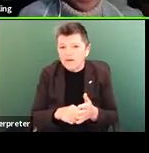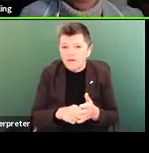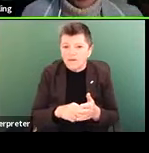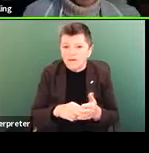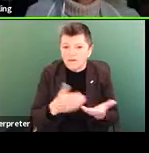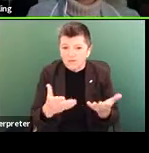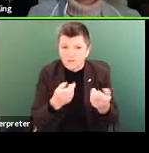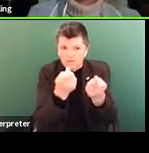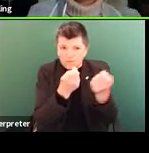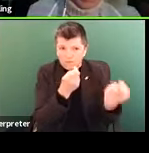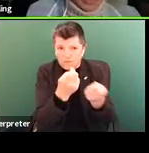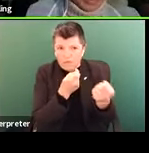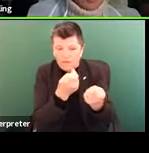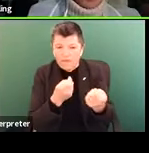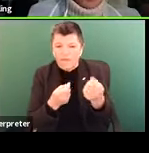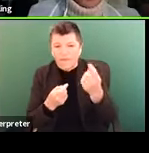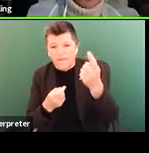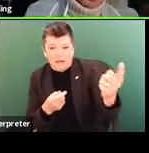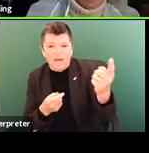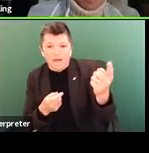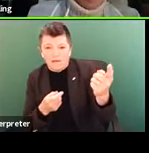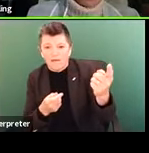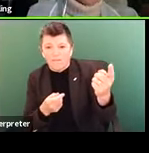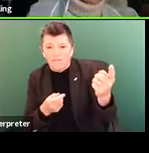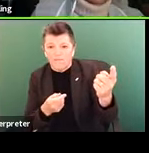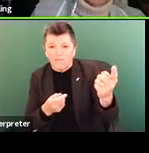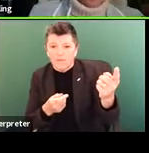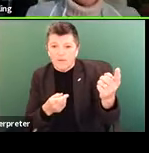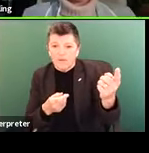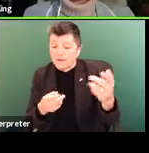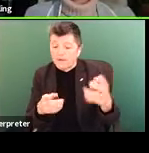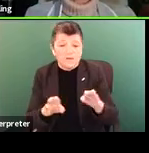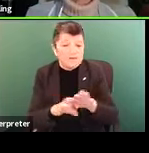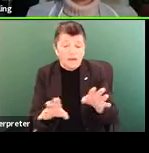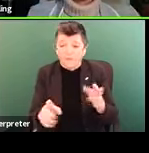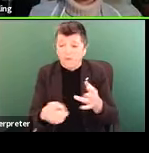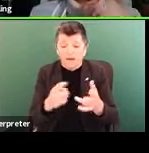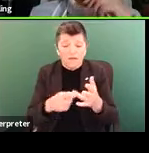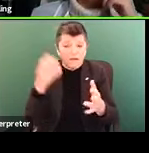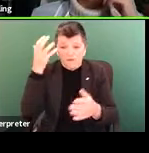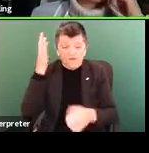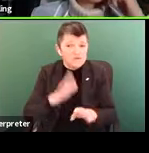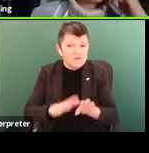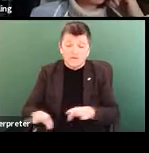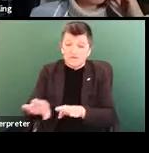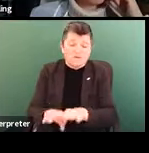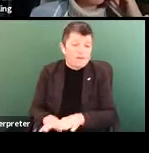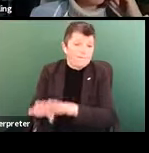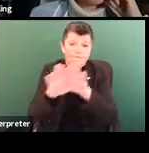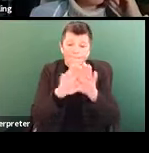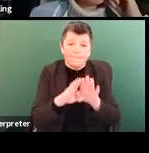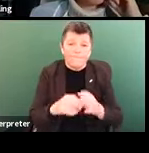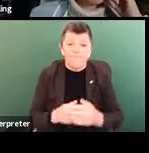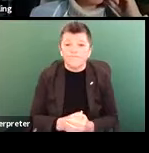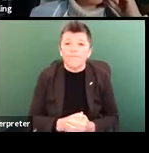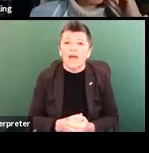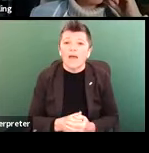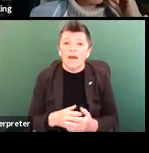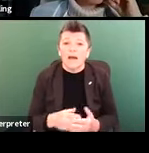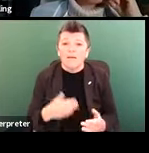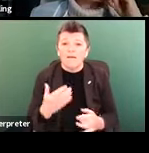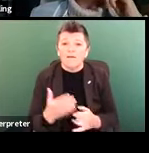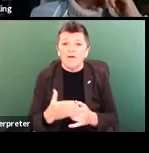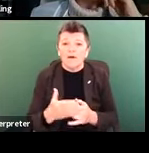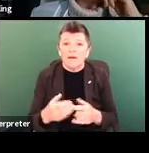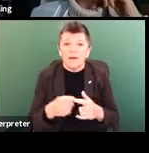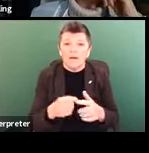that, no lesson for other country or something. Yeah. Thank you. And finally, Kwang-Yeong, do you want to mention anything about